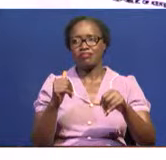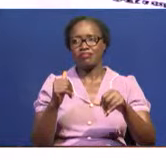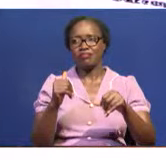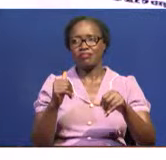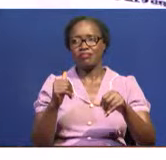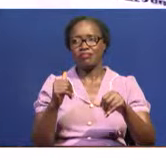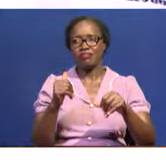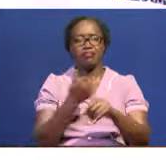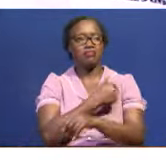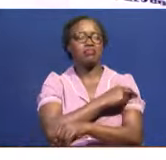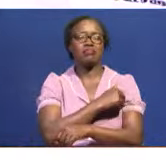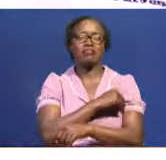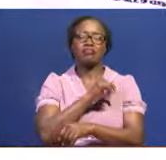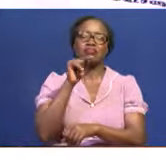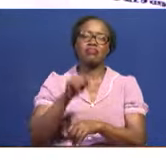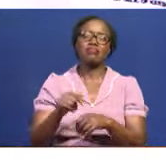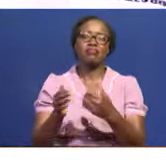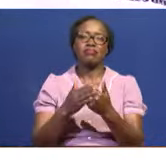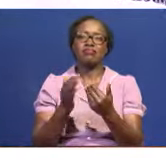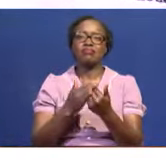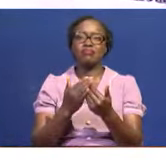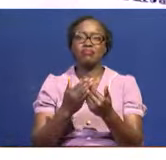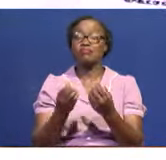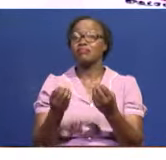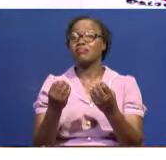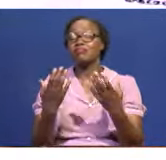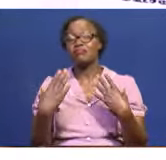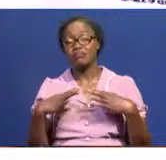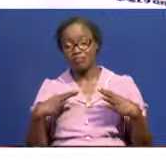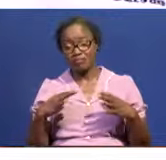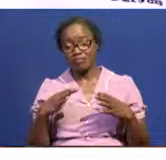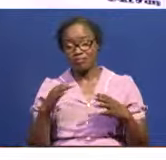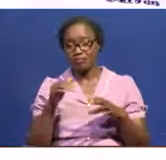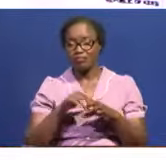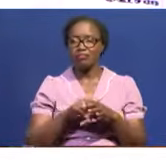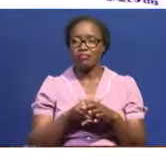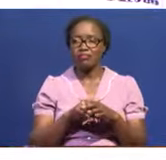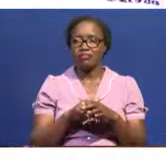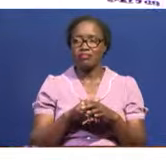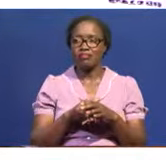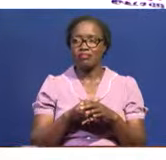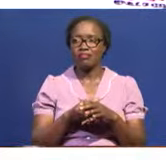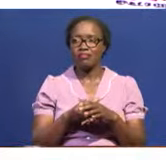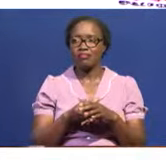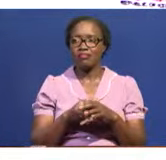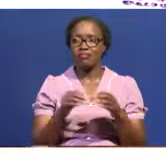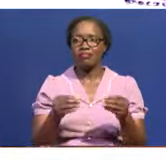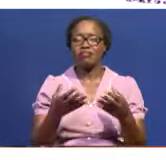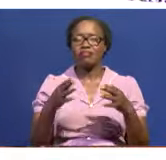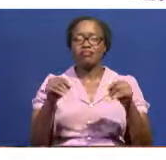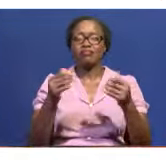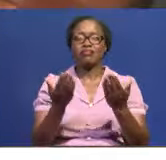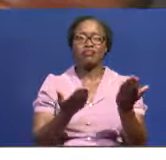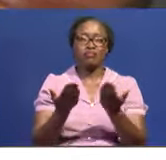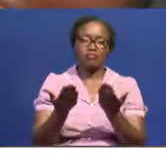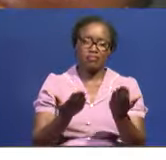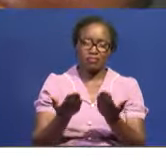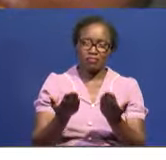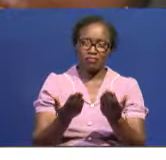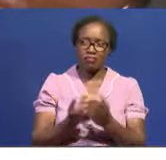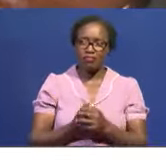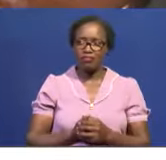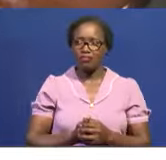maybe a hospital may not be able to take care of the high population in terms of giving them quality services.